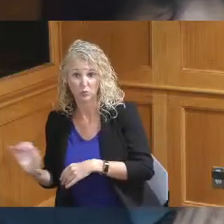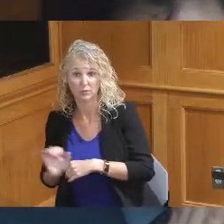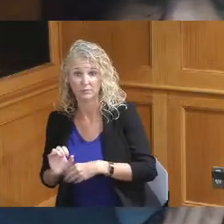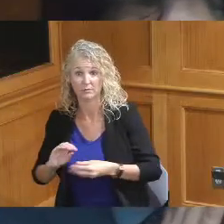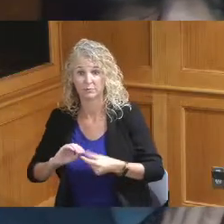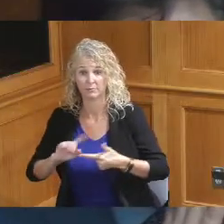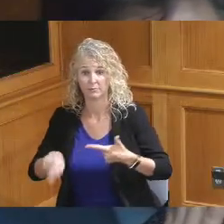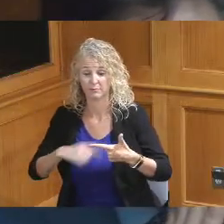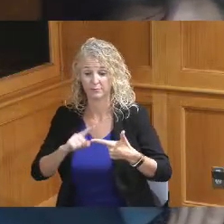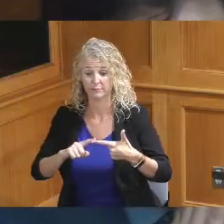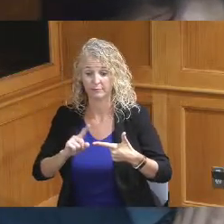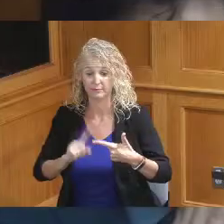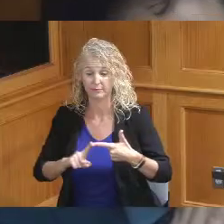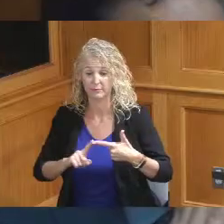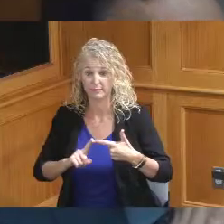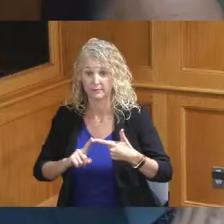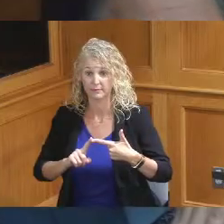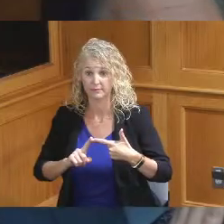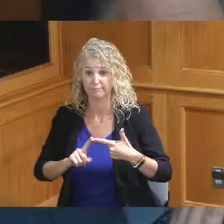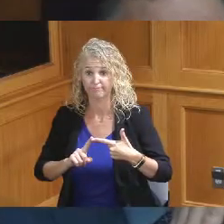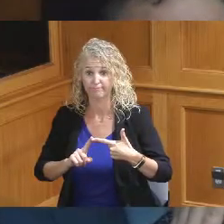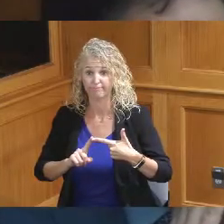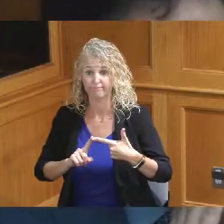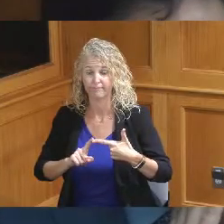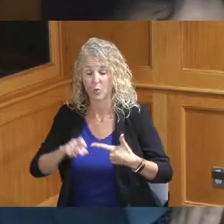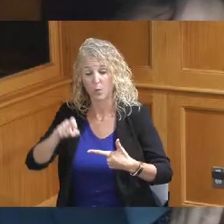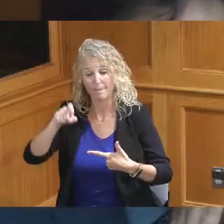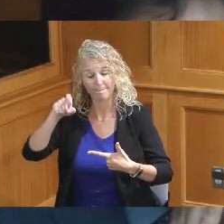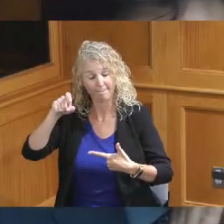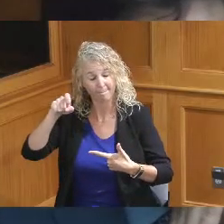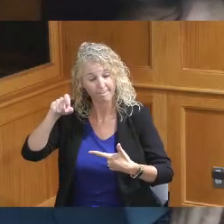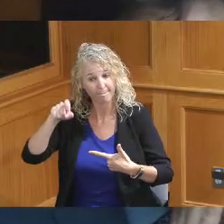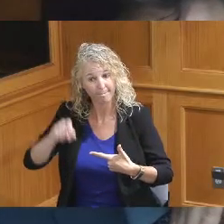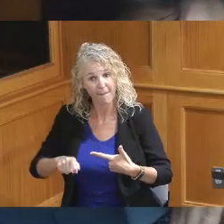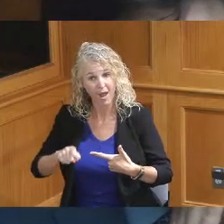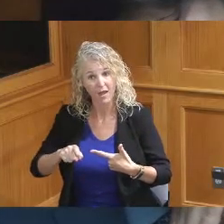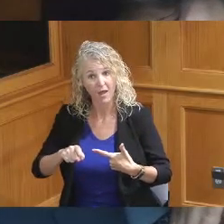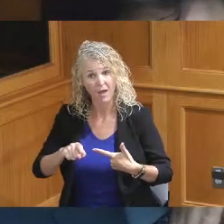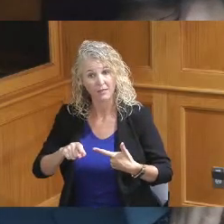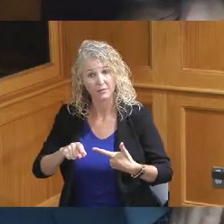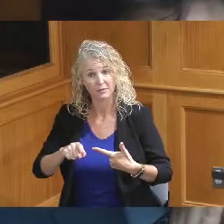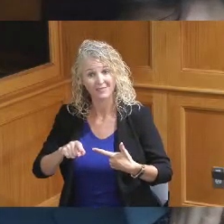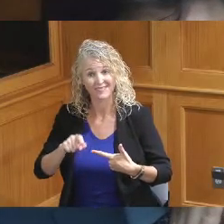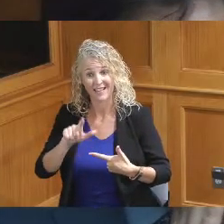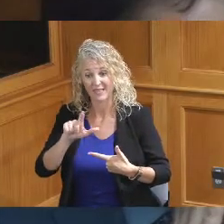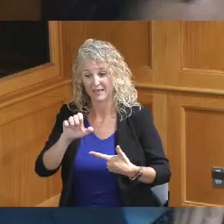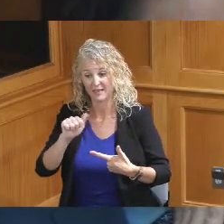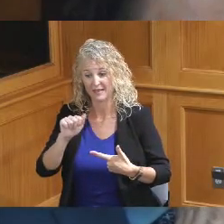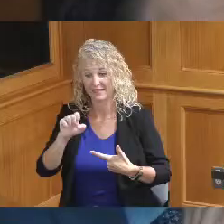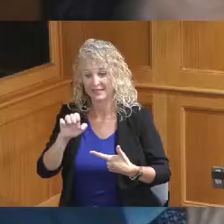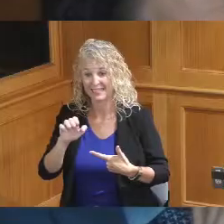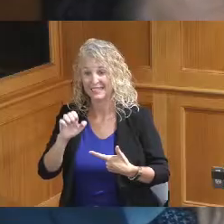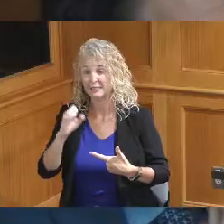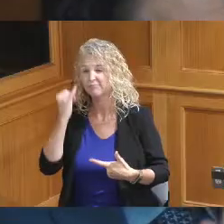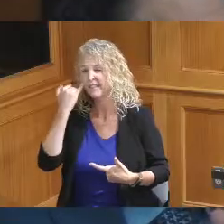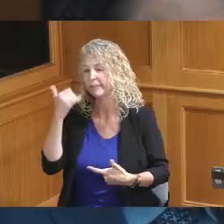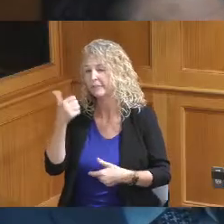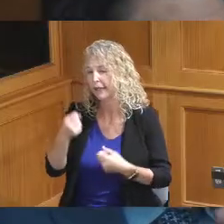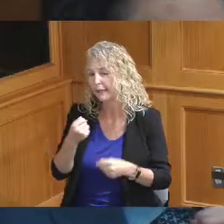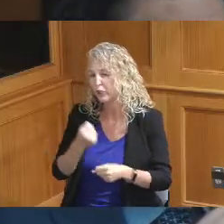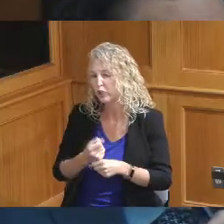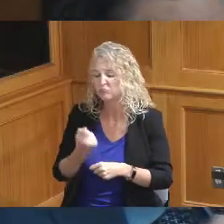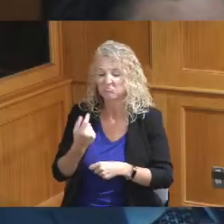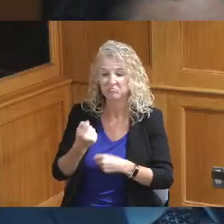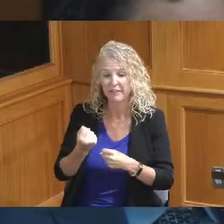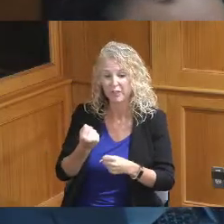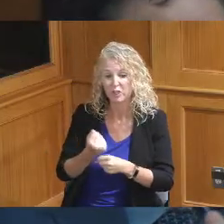Number two, we also need to look at that this lease would overlap, if we go 10 years, 11